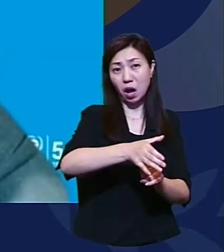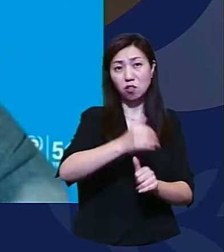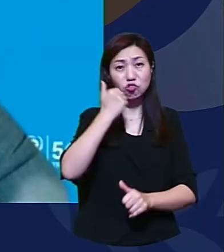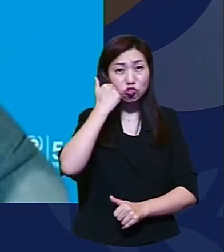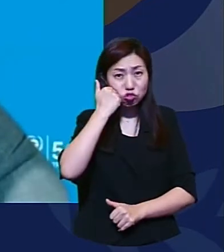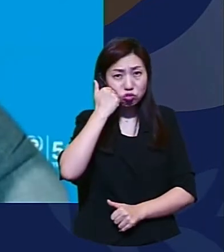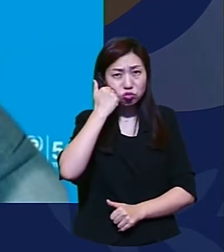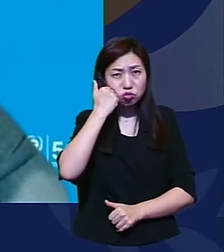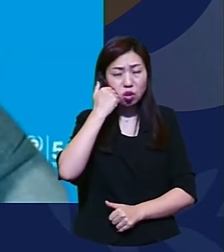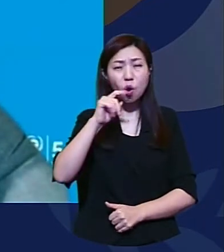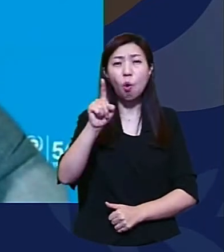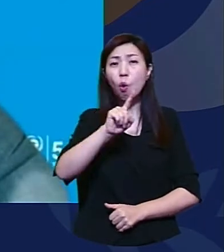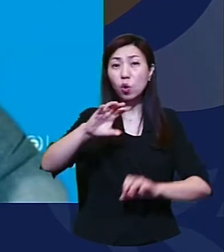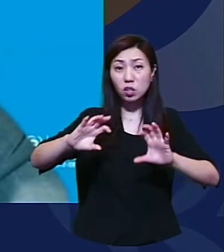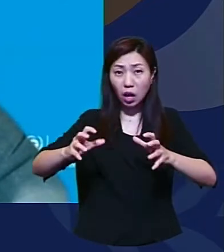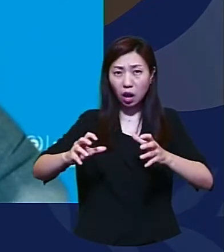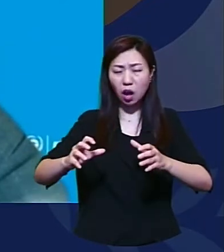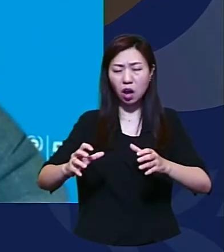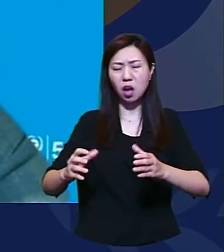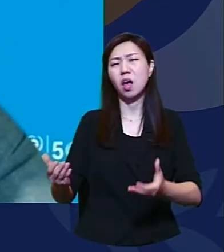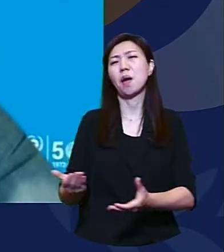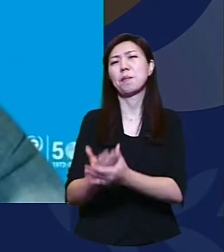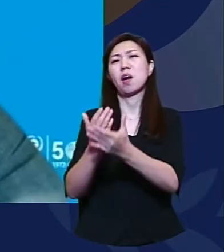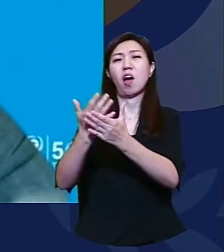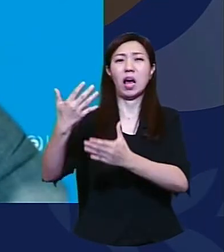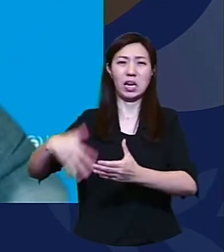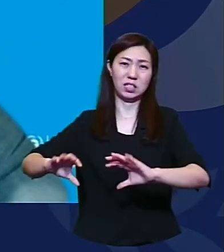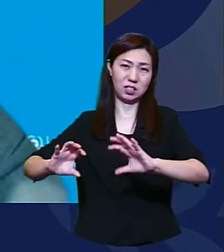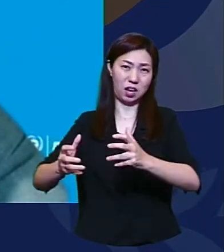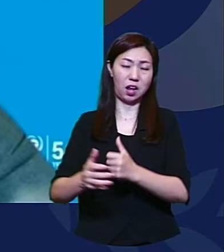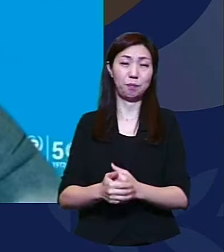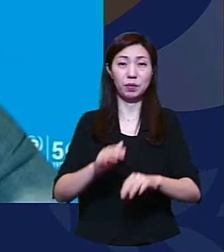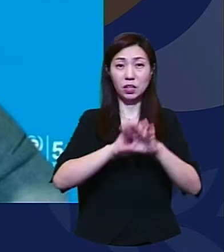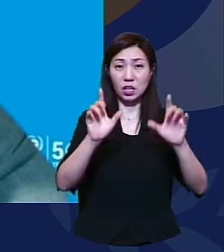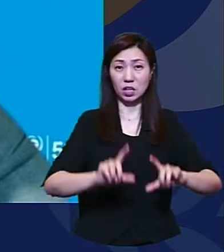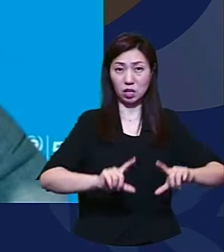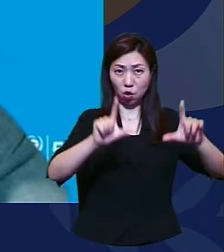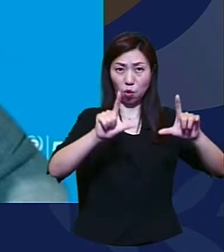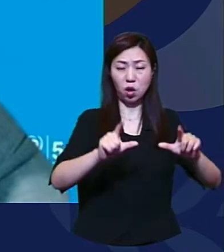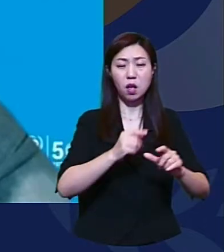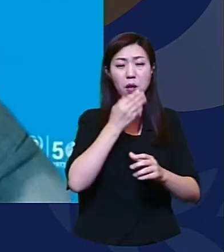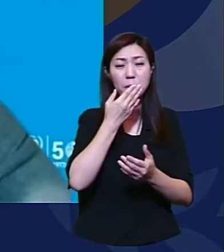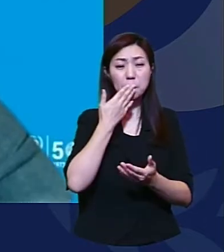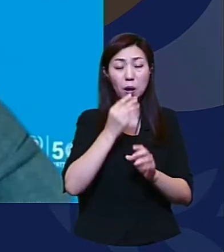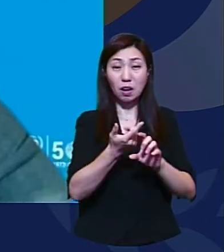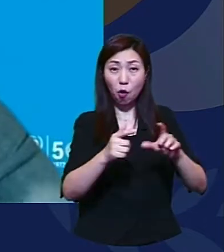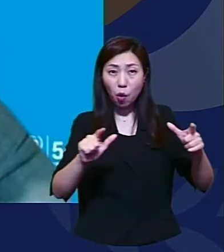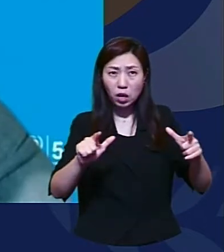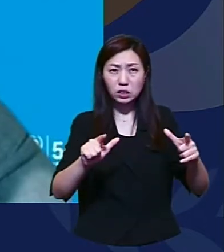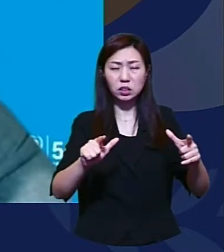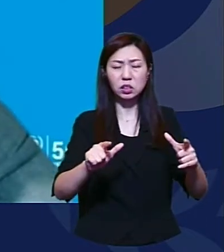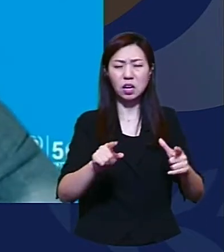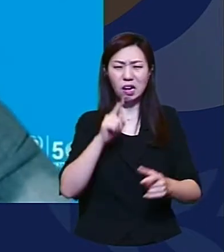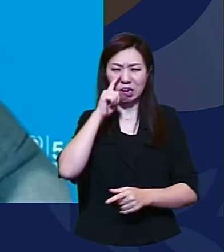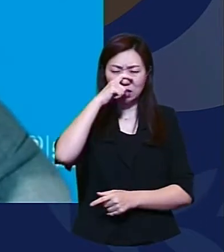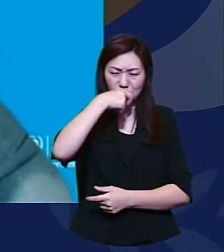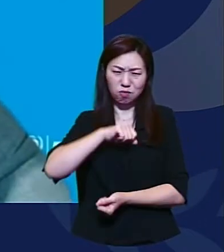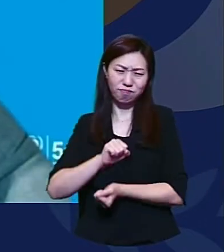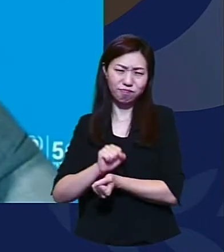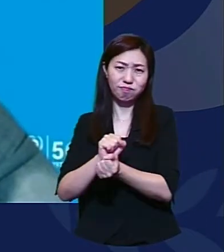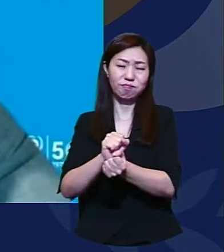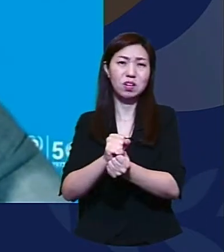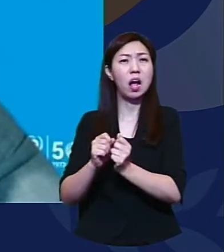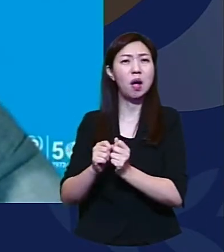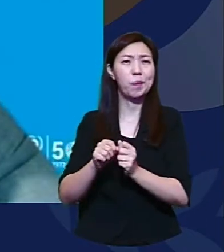the climate, biodiversity, and pollution crisis intensify. So what can developing